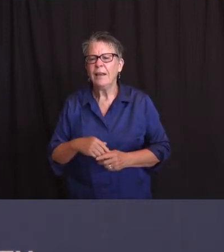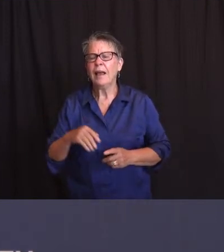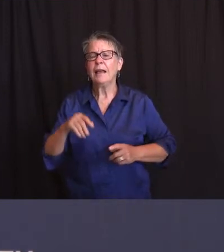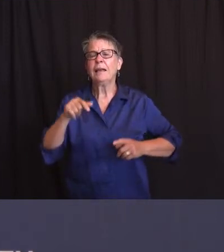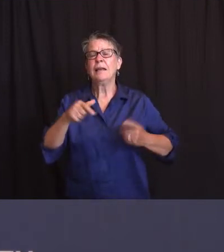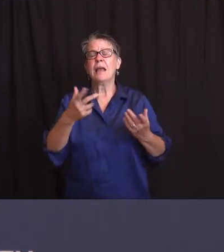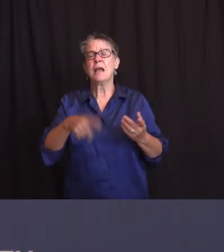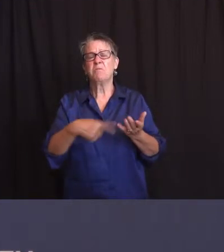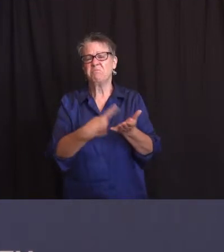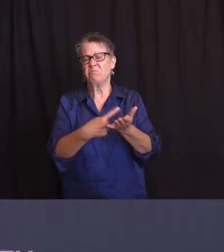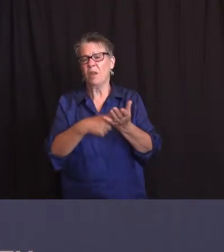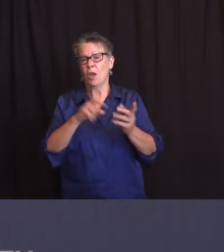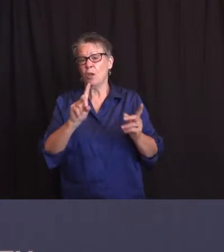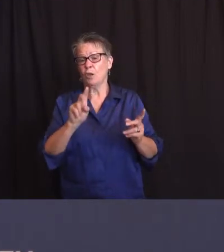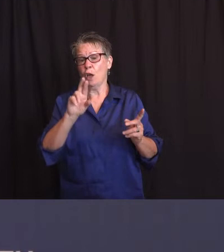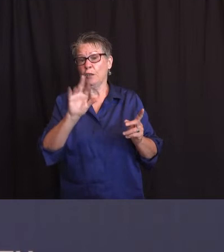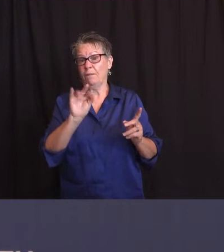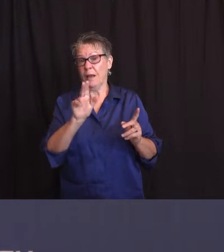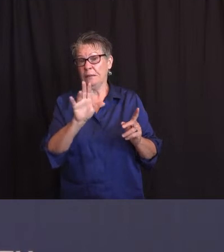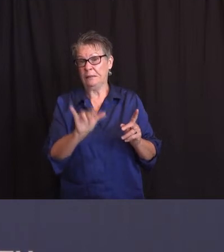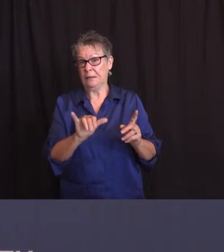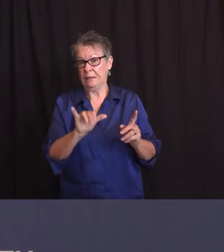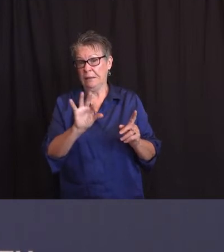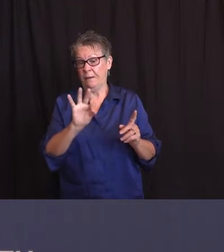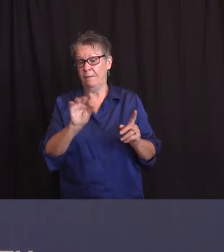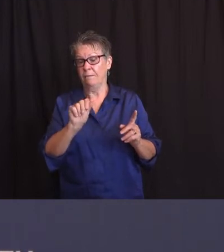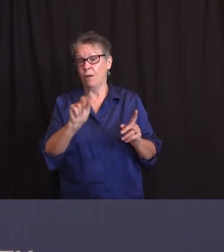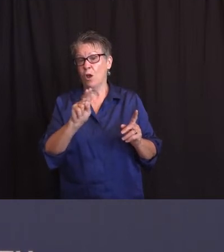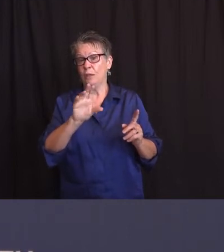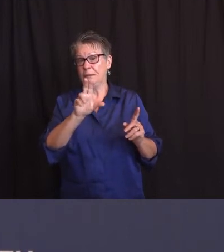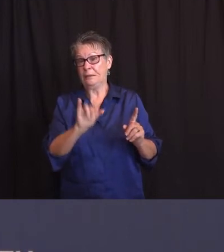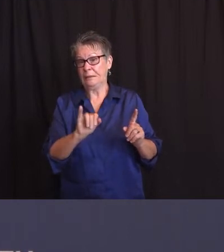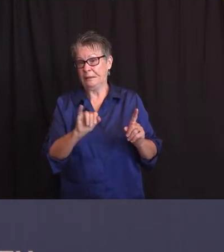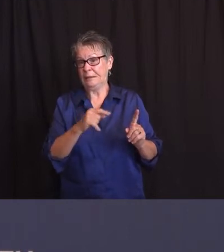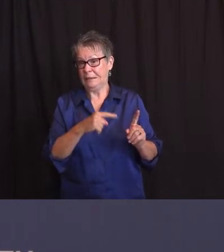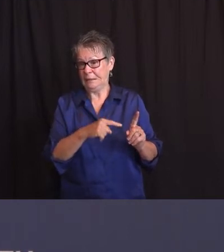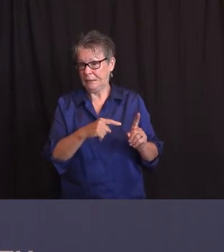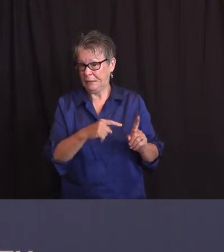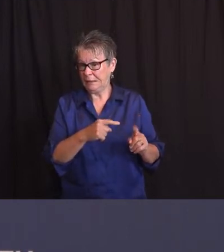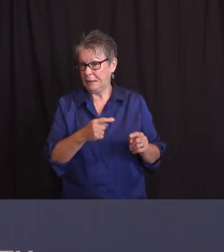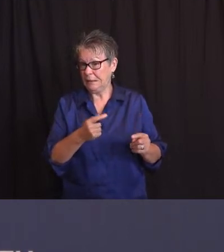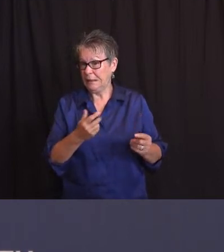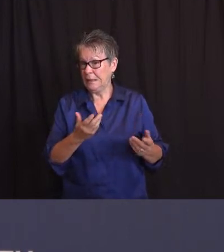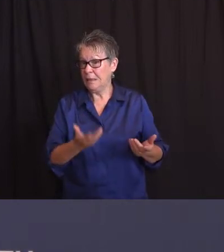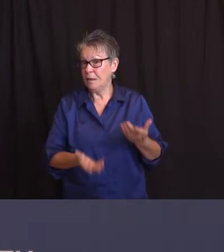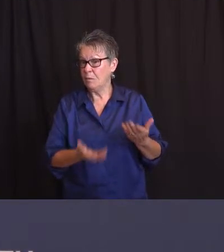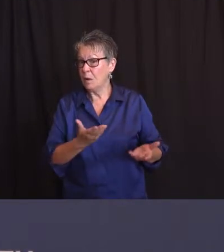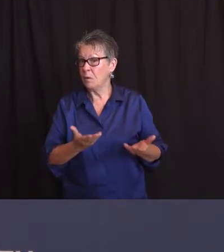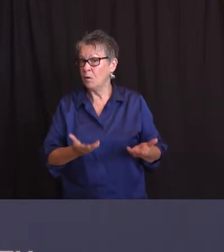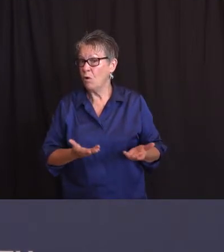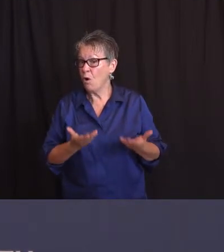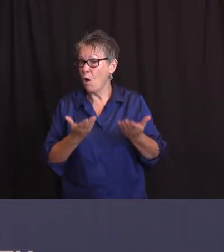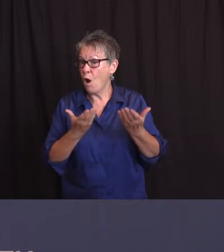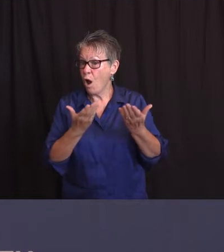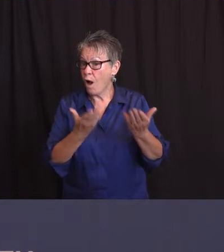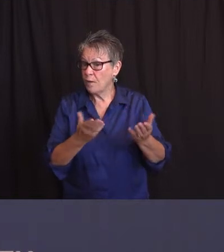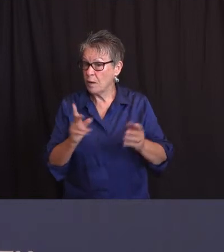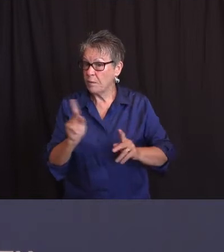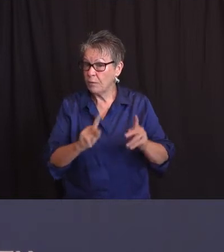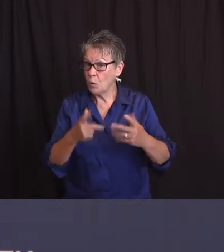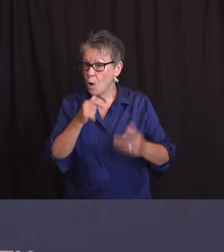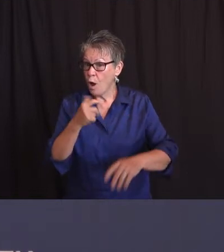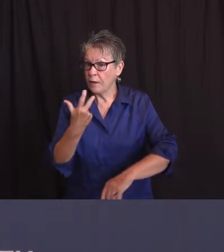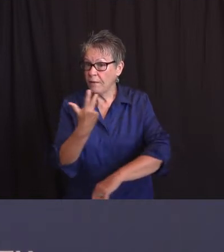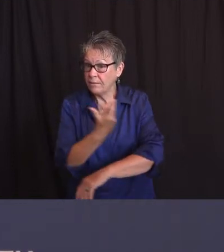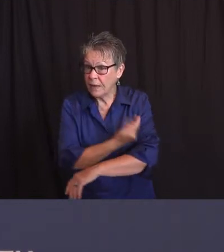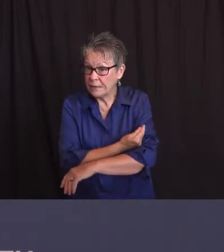vaccinated people wear masks in public. If the CDC makes that recommendation, will New Jersey fall in line in recommending their residents to do the